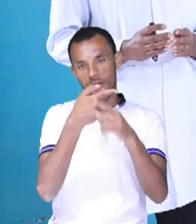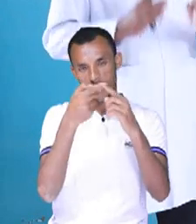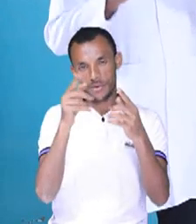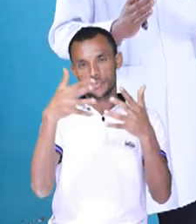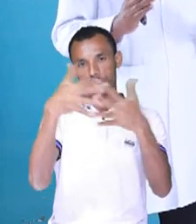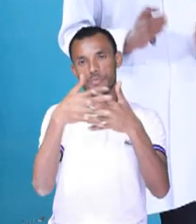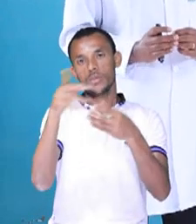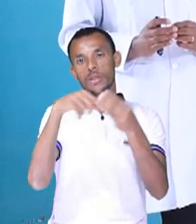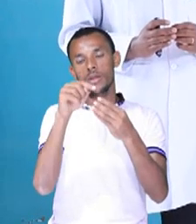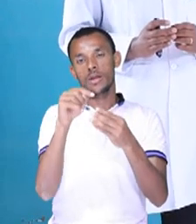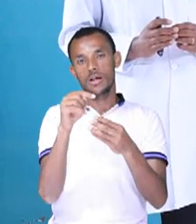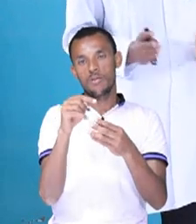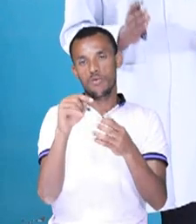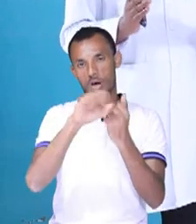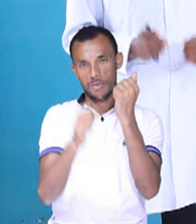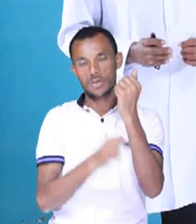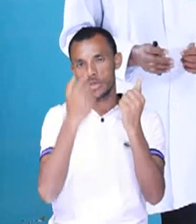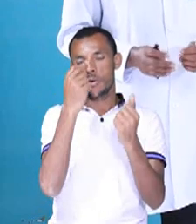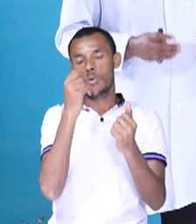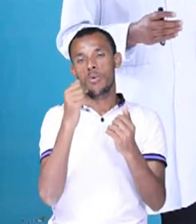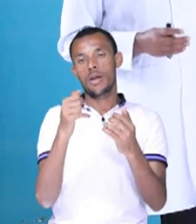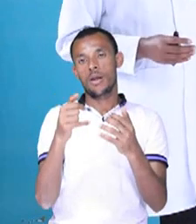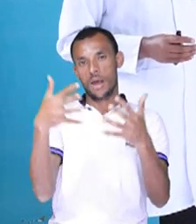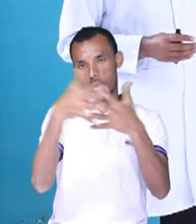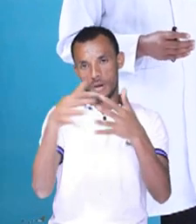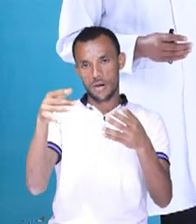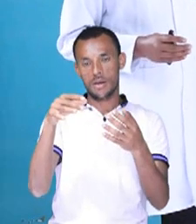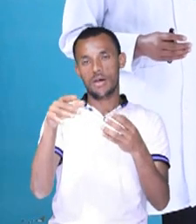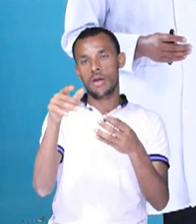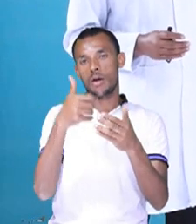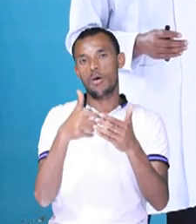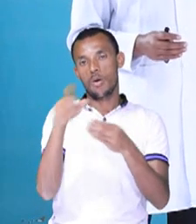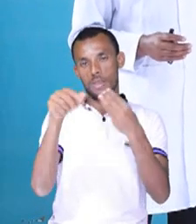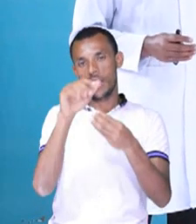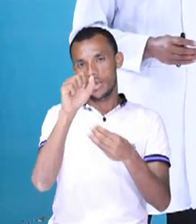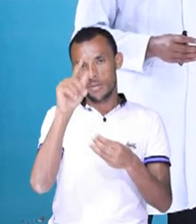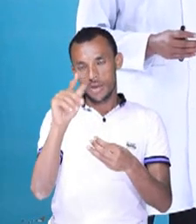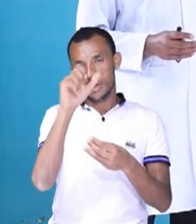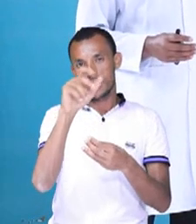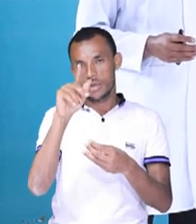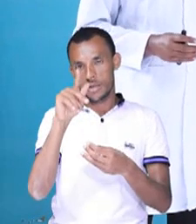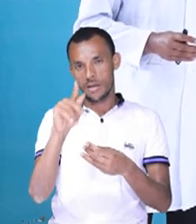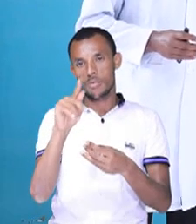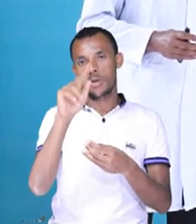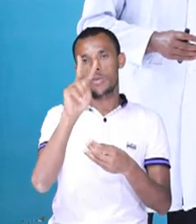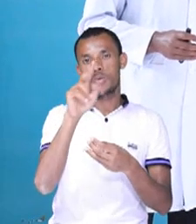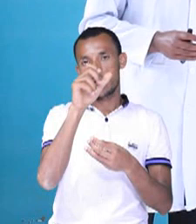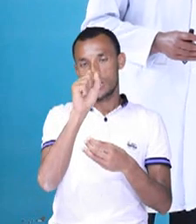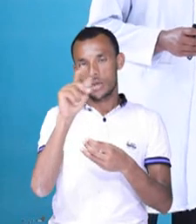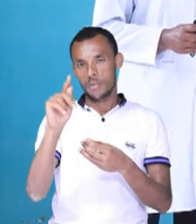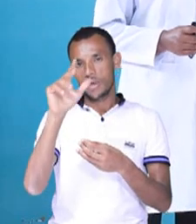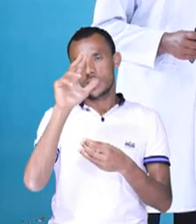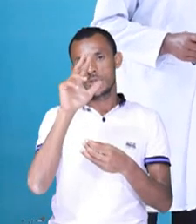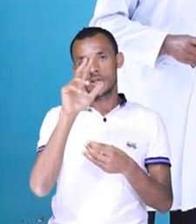be formed. The common hybrid orbital is sp, sp2, sp3,